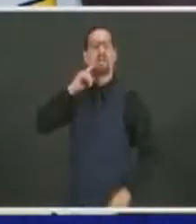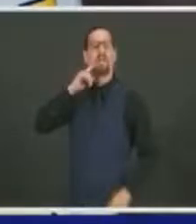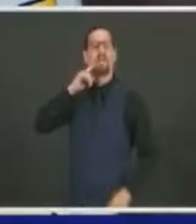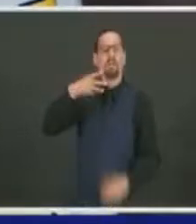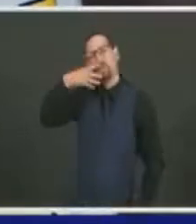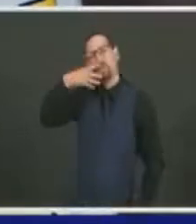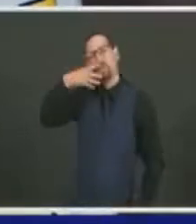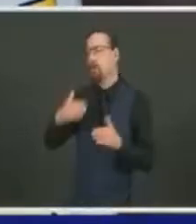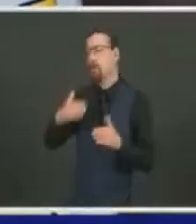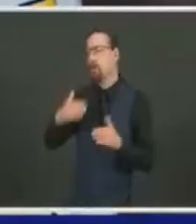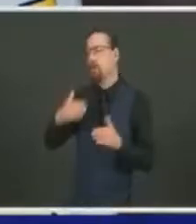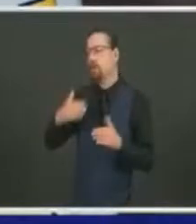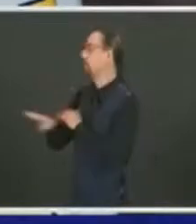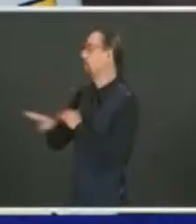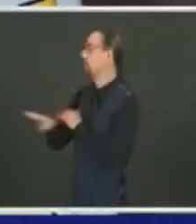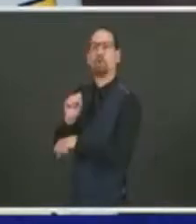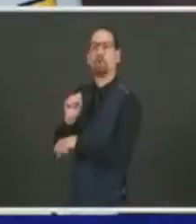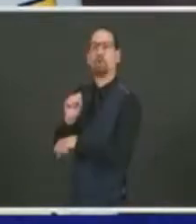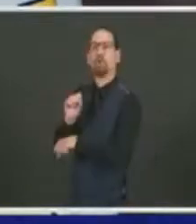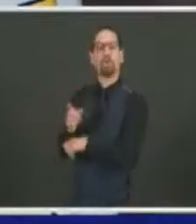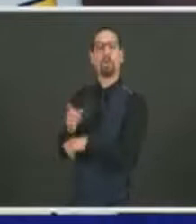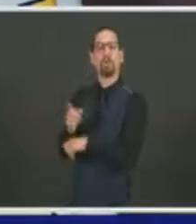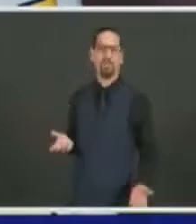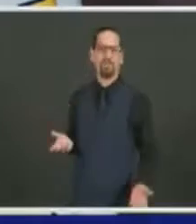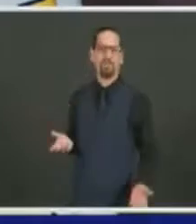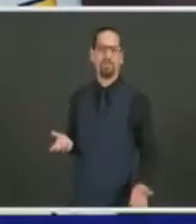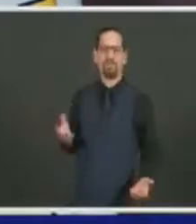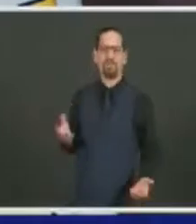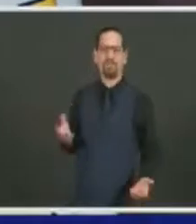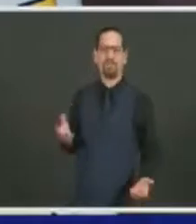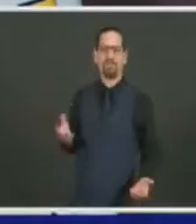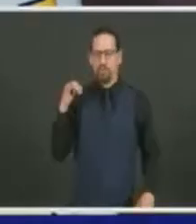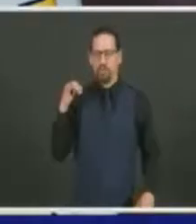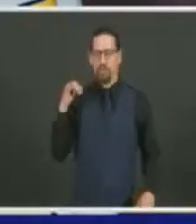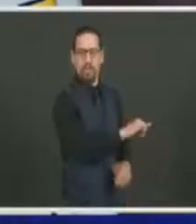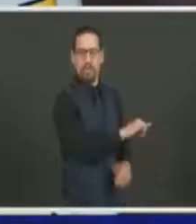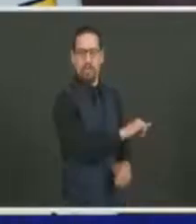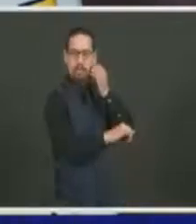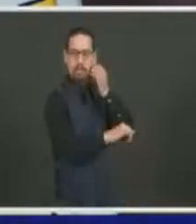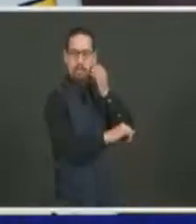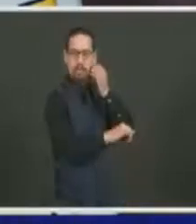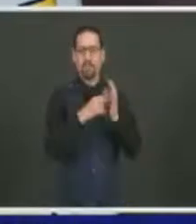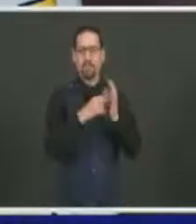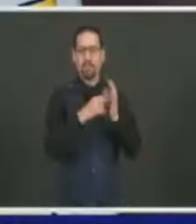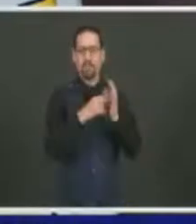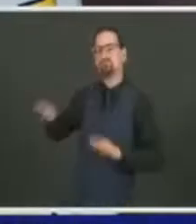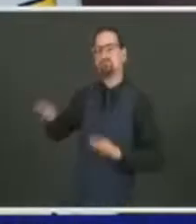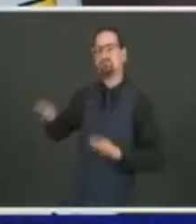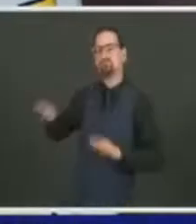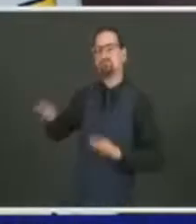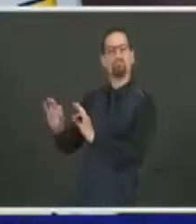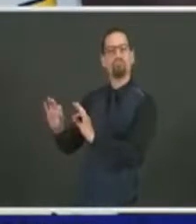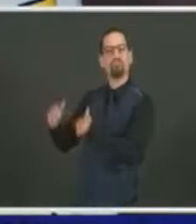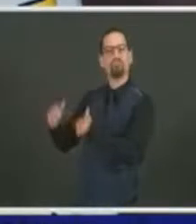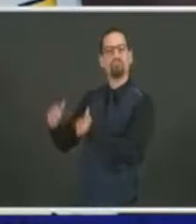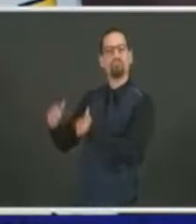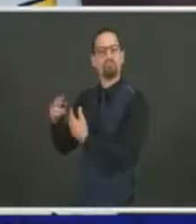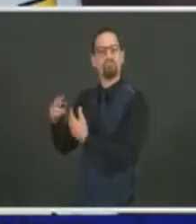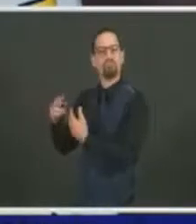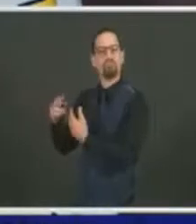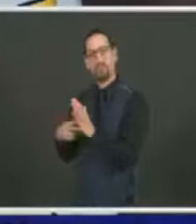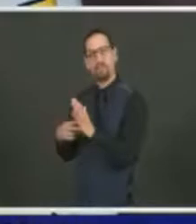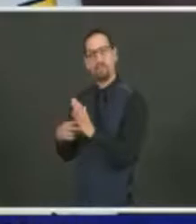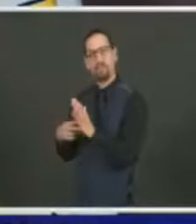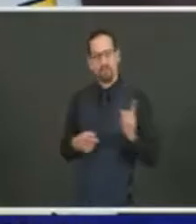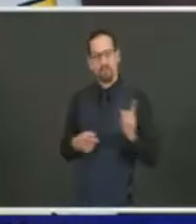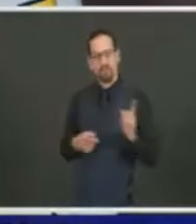sick says, I care about my business. So it's individual responsibility and shared responsibility. If we do it, we're going to get